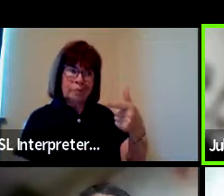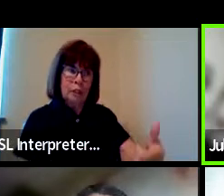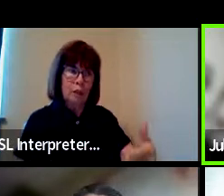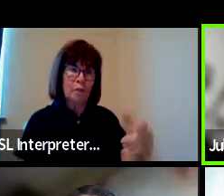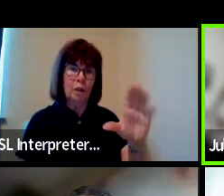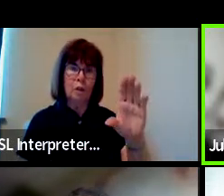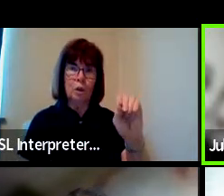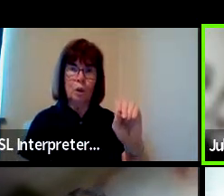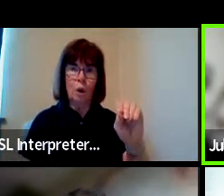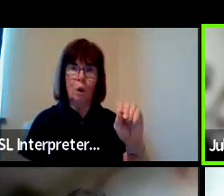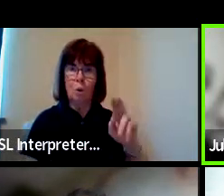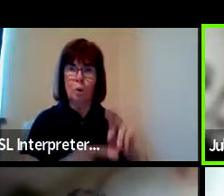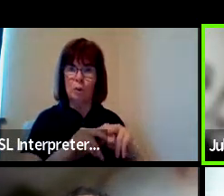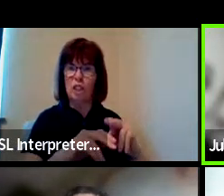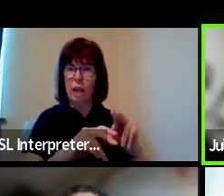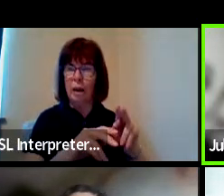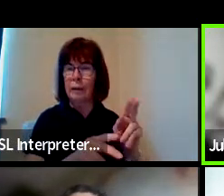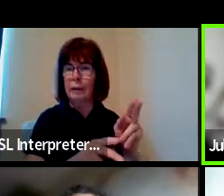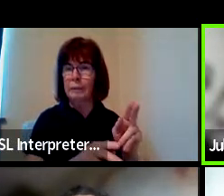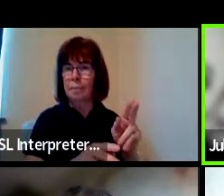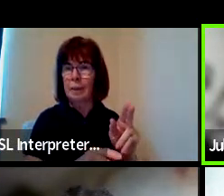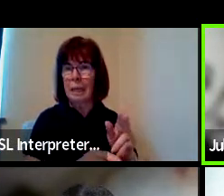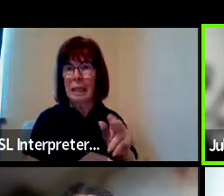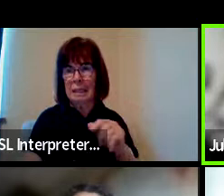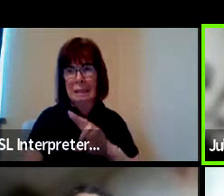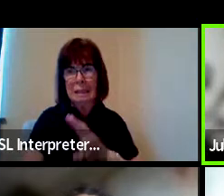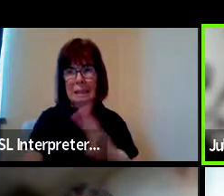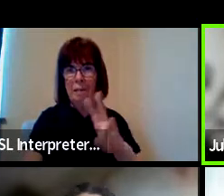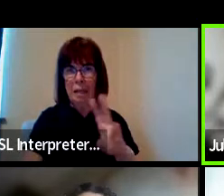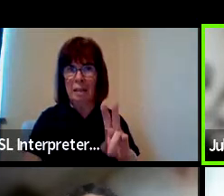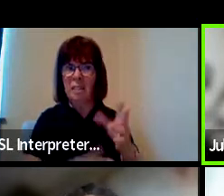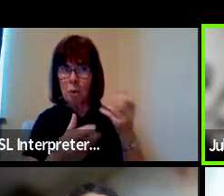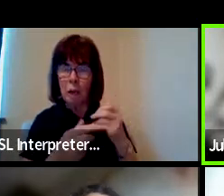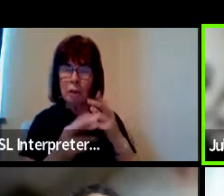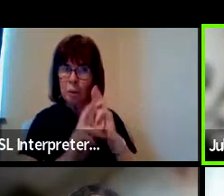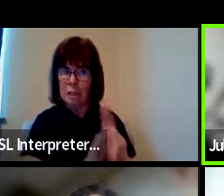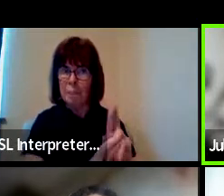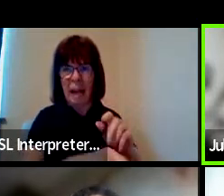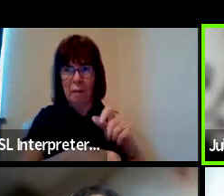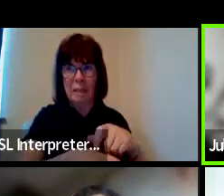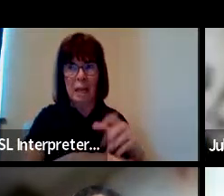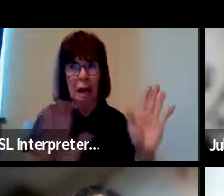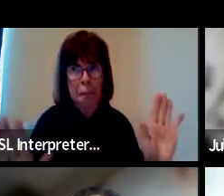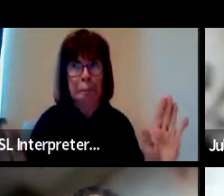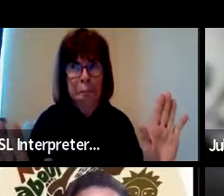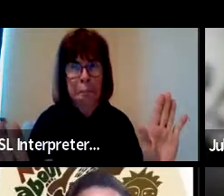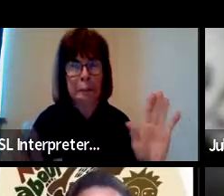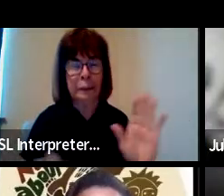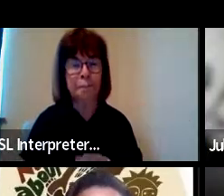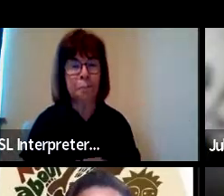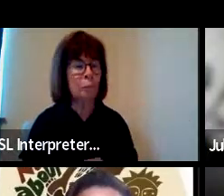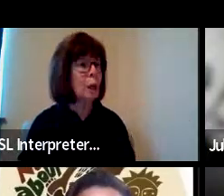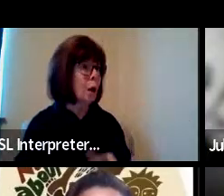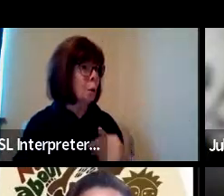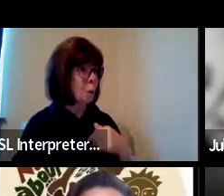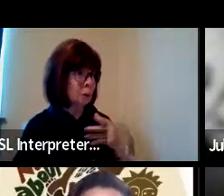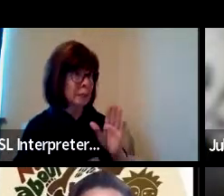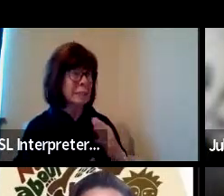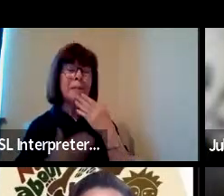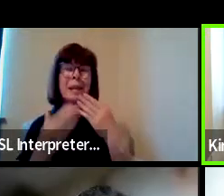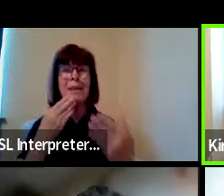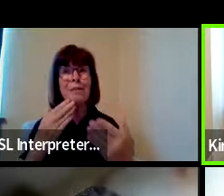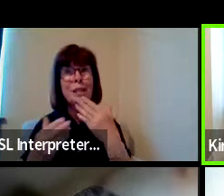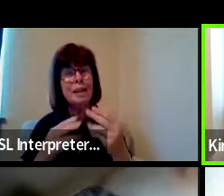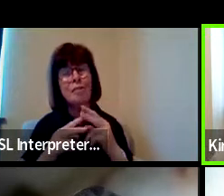director, Kimmy Watkins-Tart, to close out. It is 7 o'clock and I do want to be respectful of our time. Just want to say thank you very much for